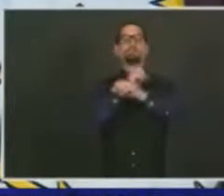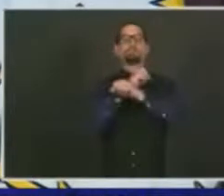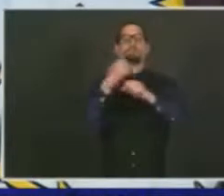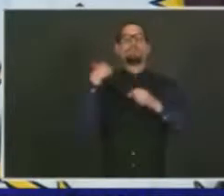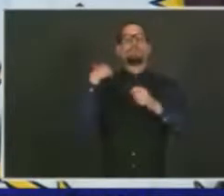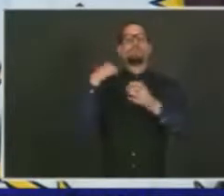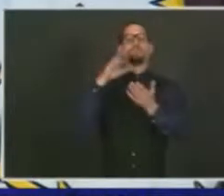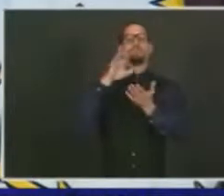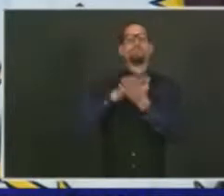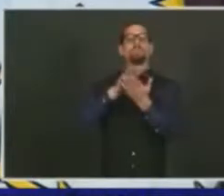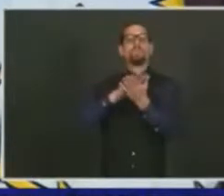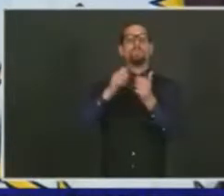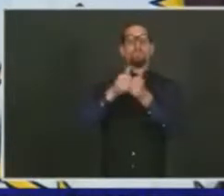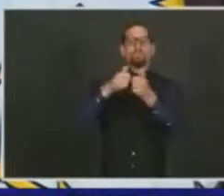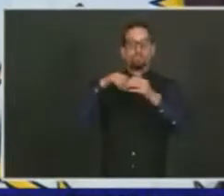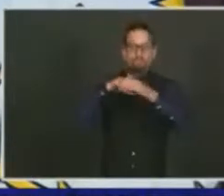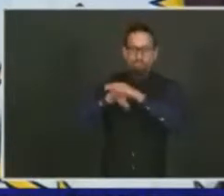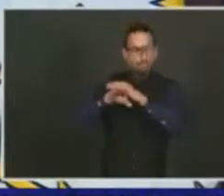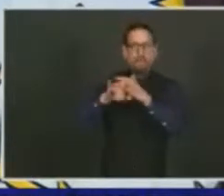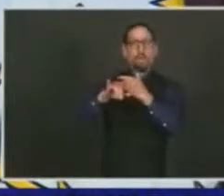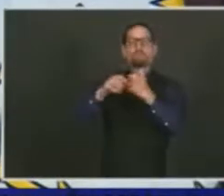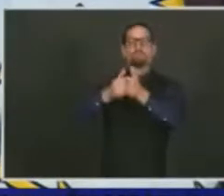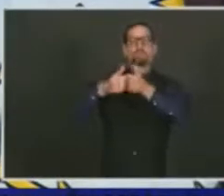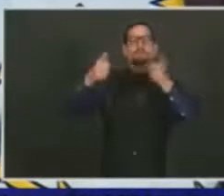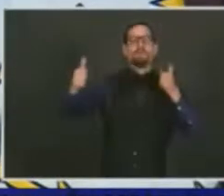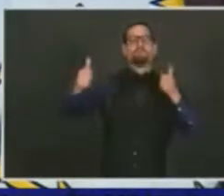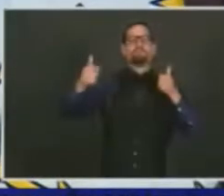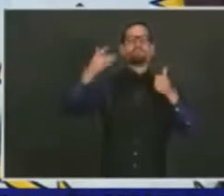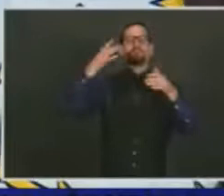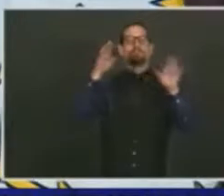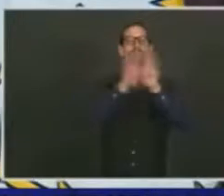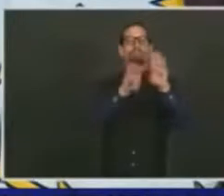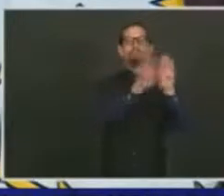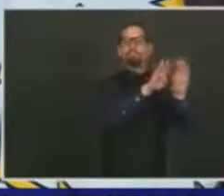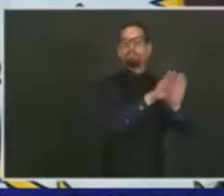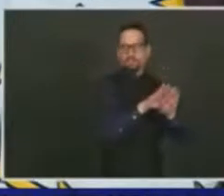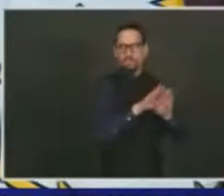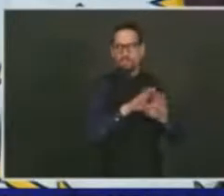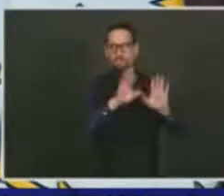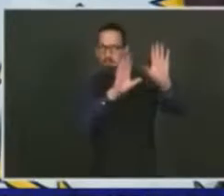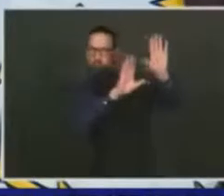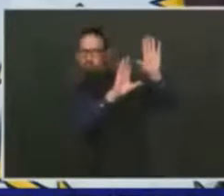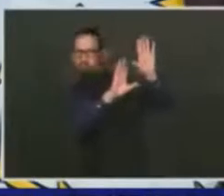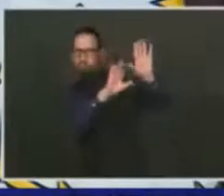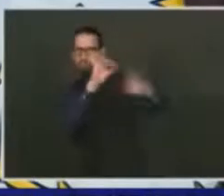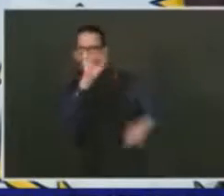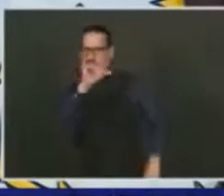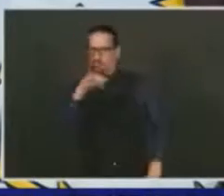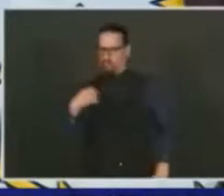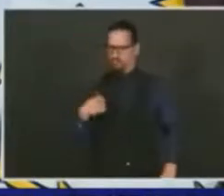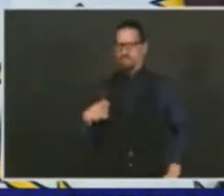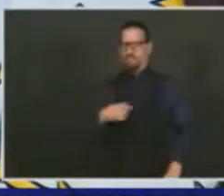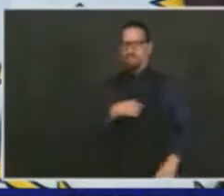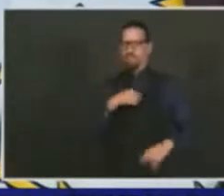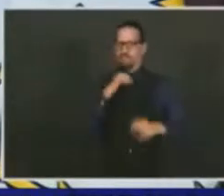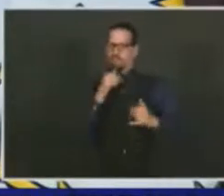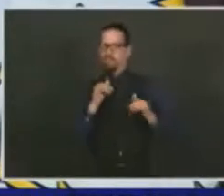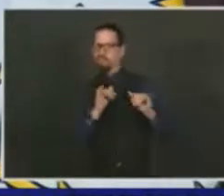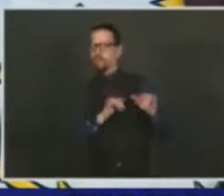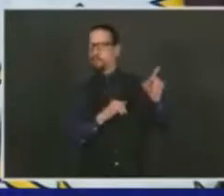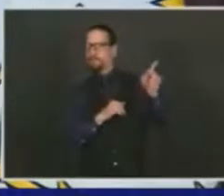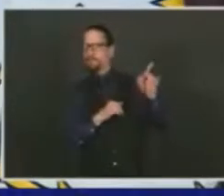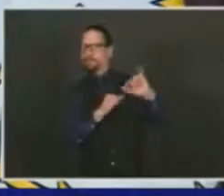order to turn our trend around. And an impulse may be to just flip to distance